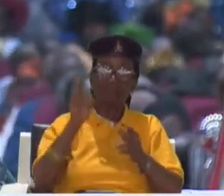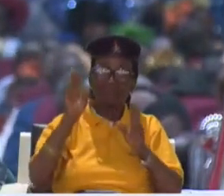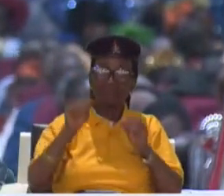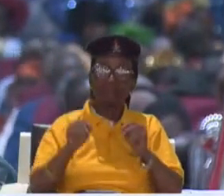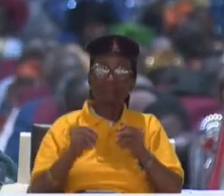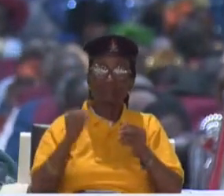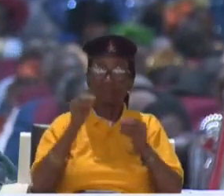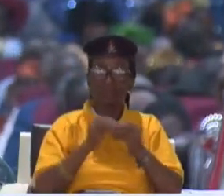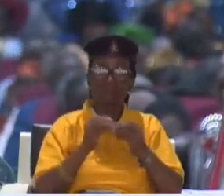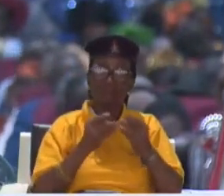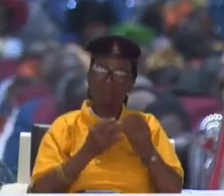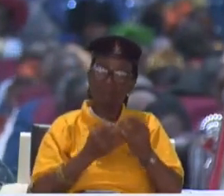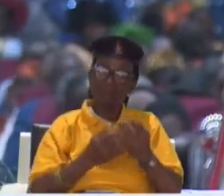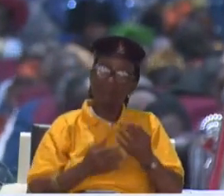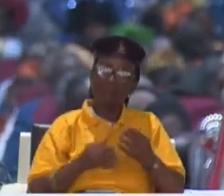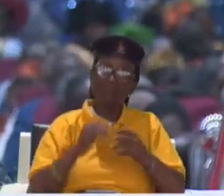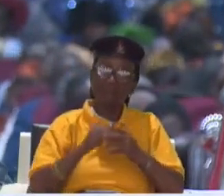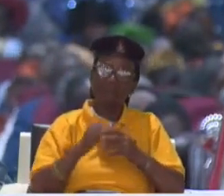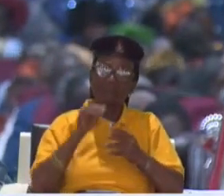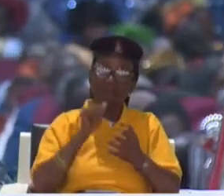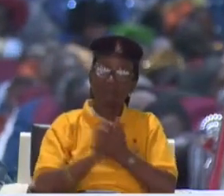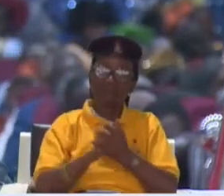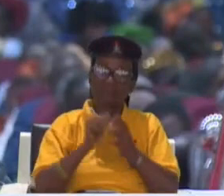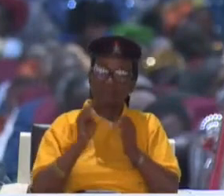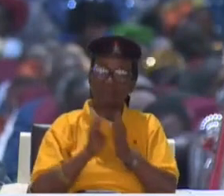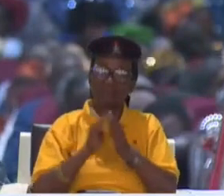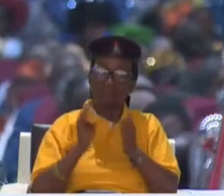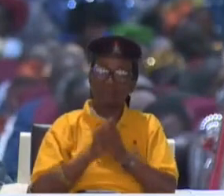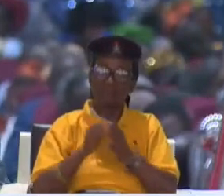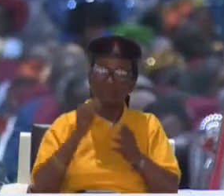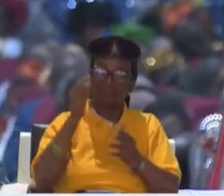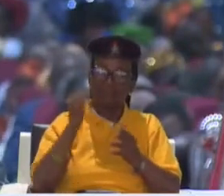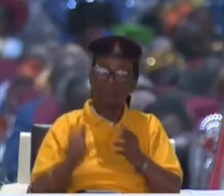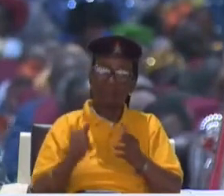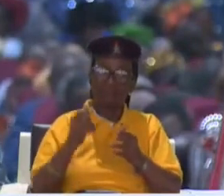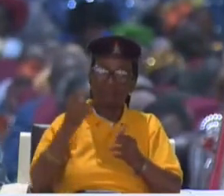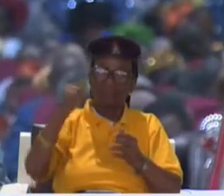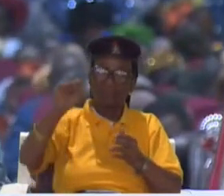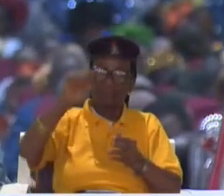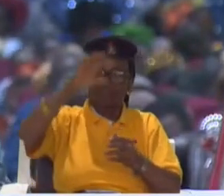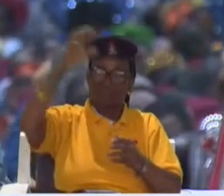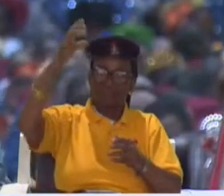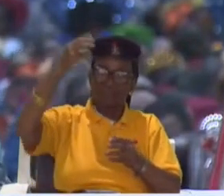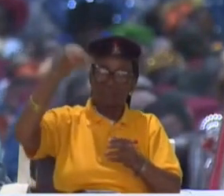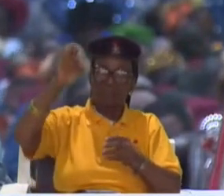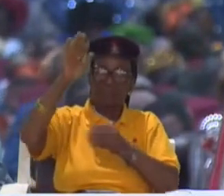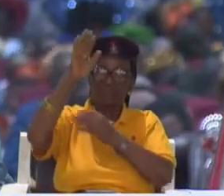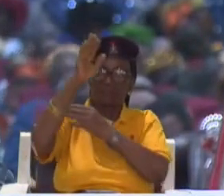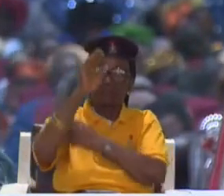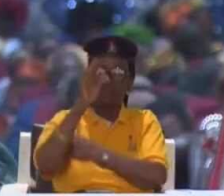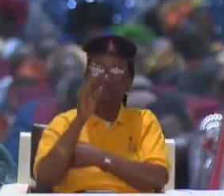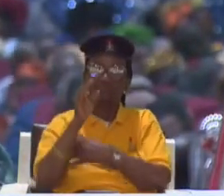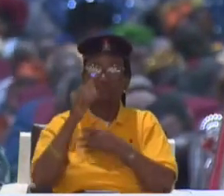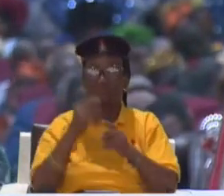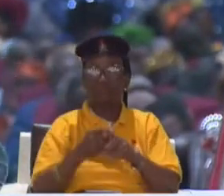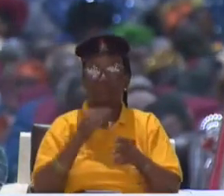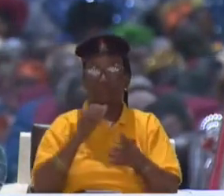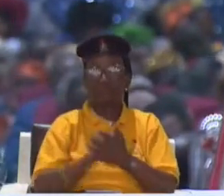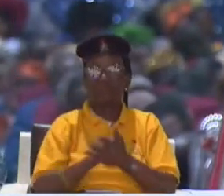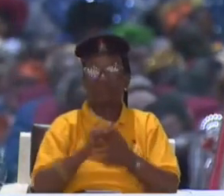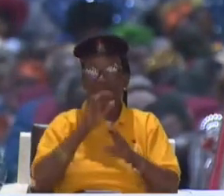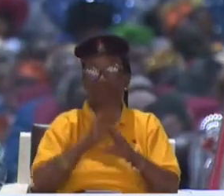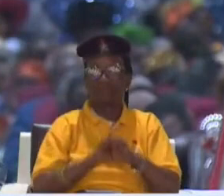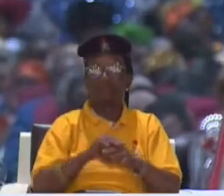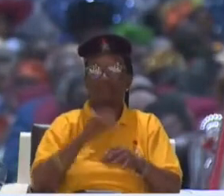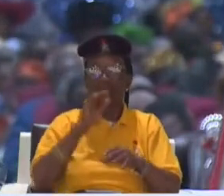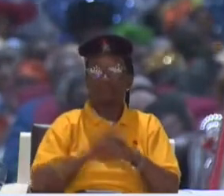By the grace of God, from that moment onward, yearly